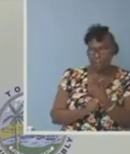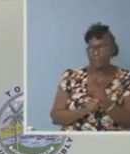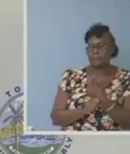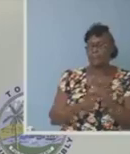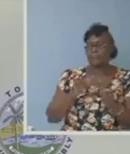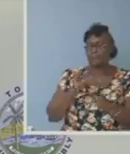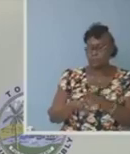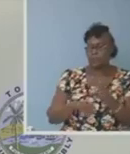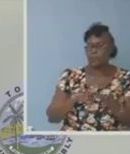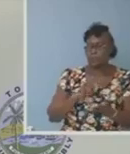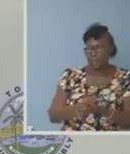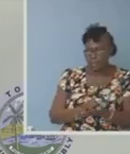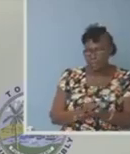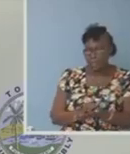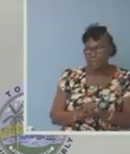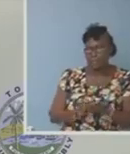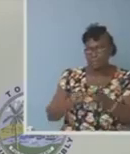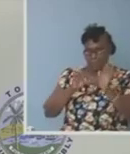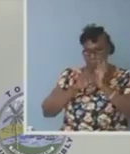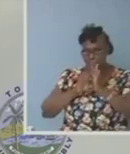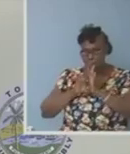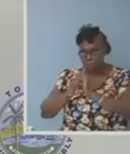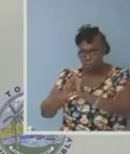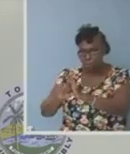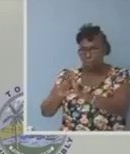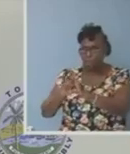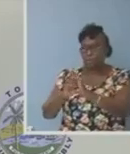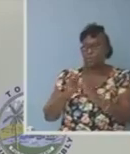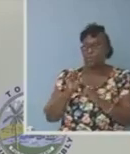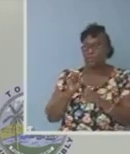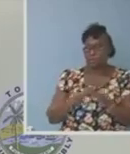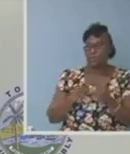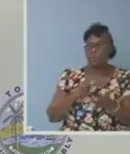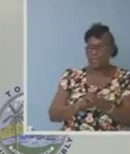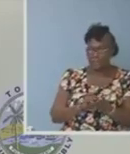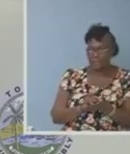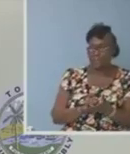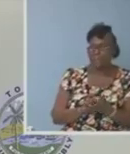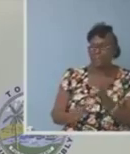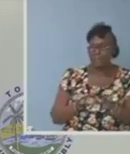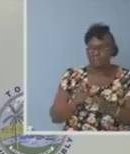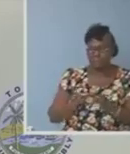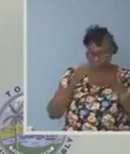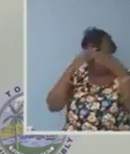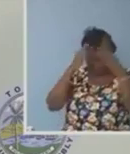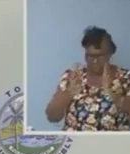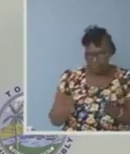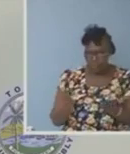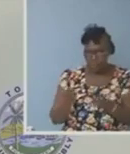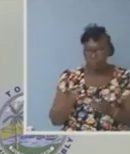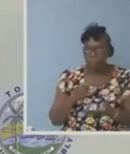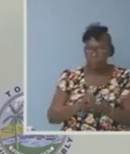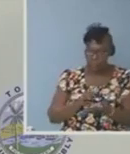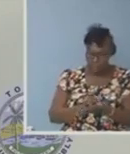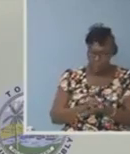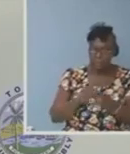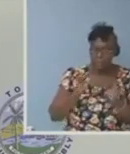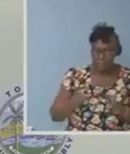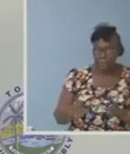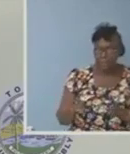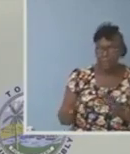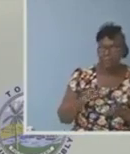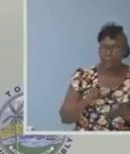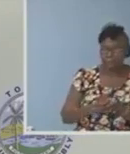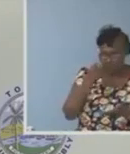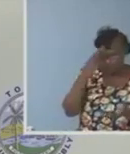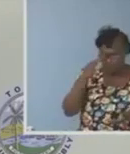which will be broadcast nationally, to come forward and indicate their interest. In Tobago, this initiative will